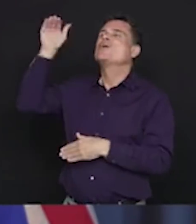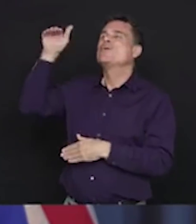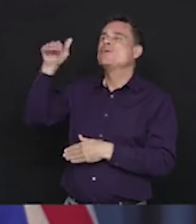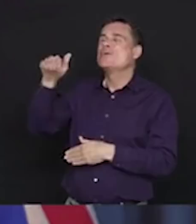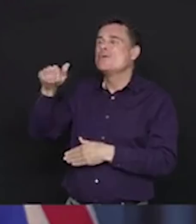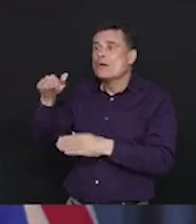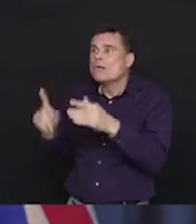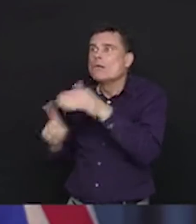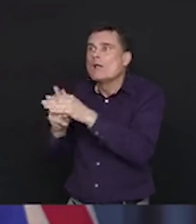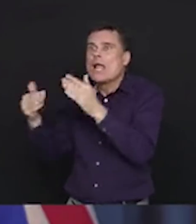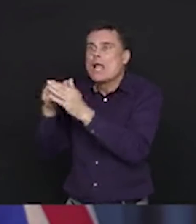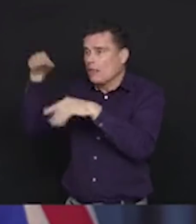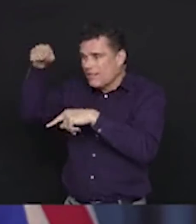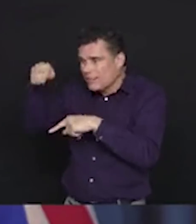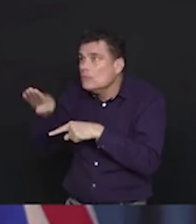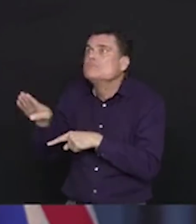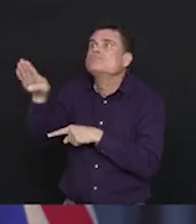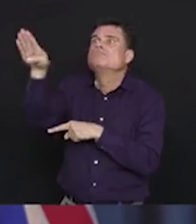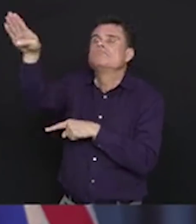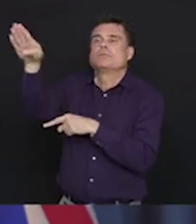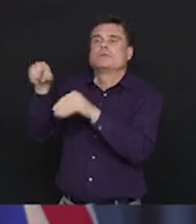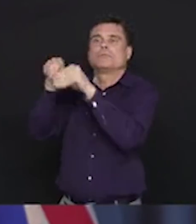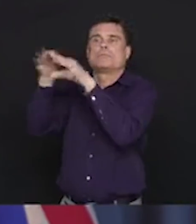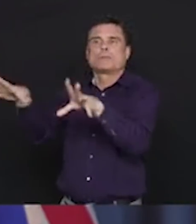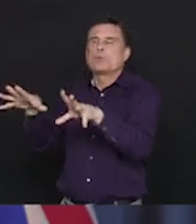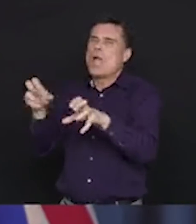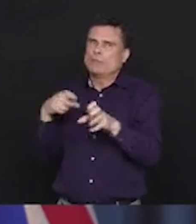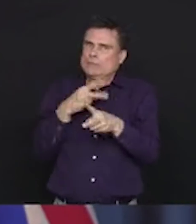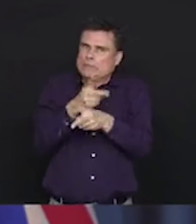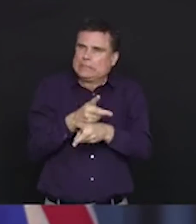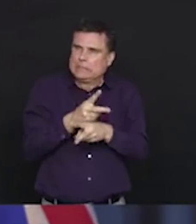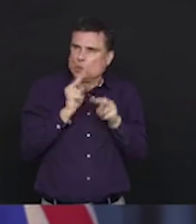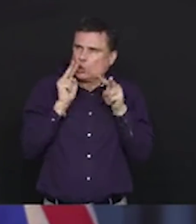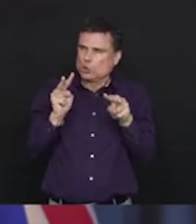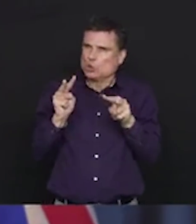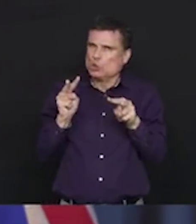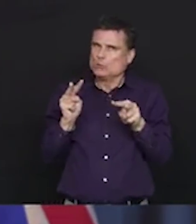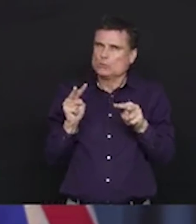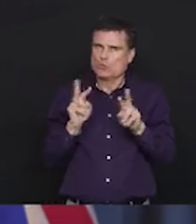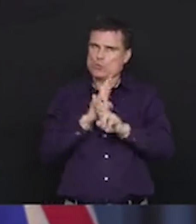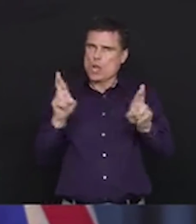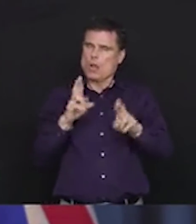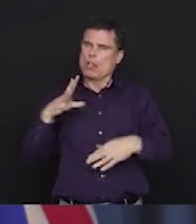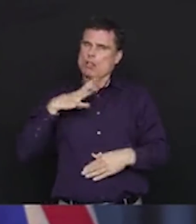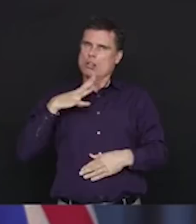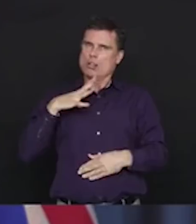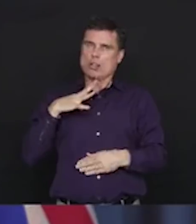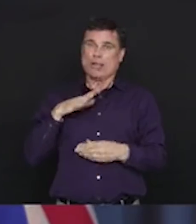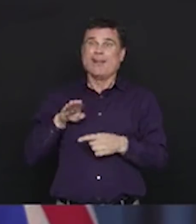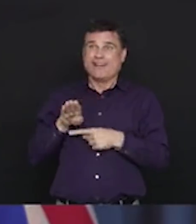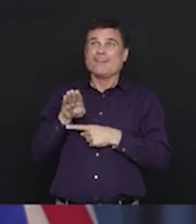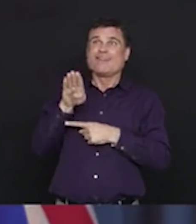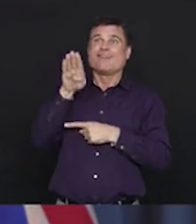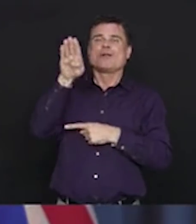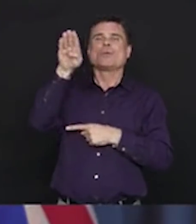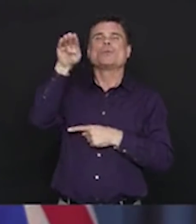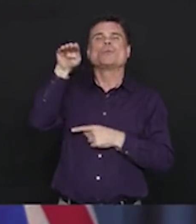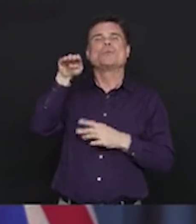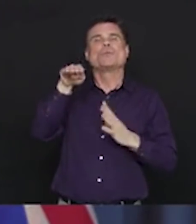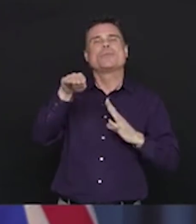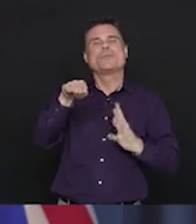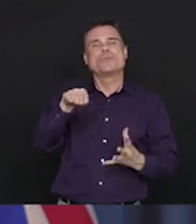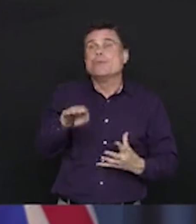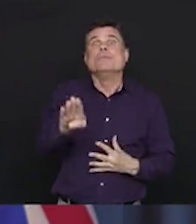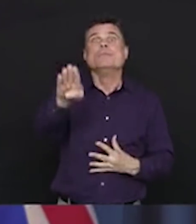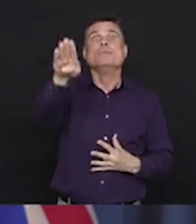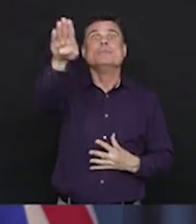coming down. We've seen that in China. We're seeing it hopefully now in parts of Europe as well. So we